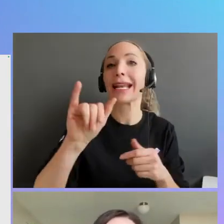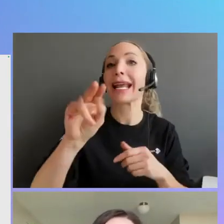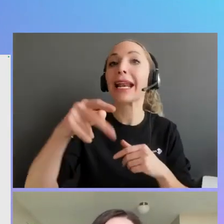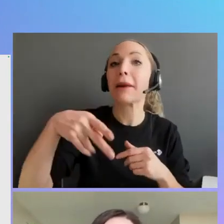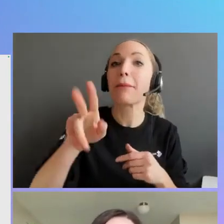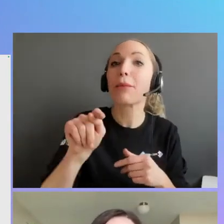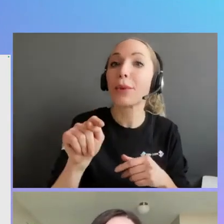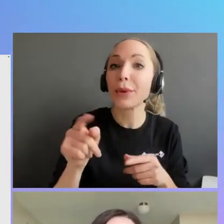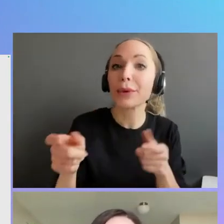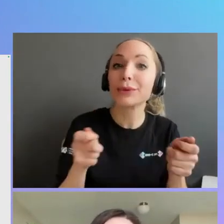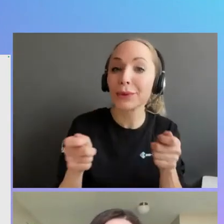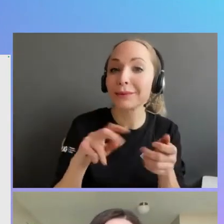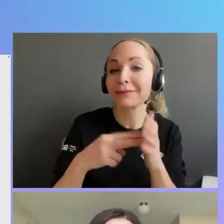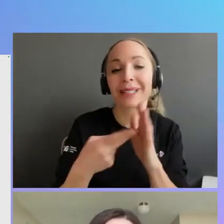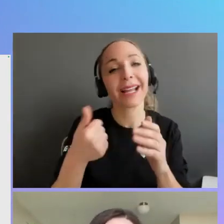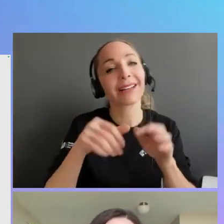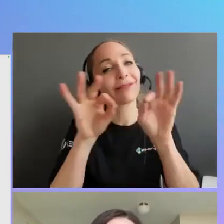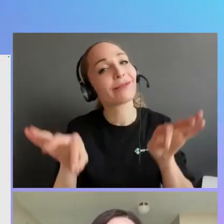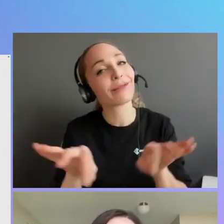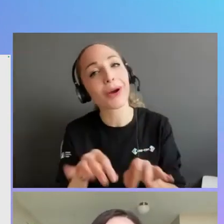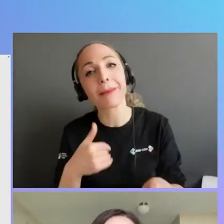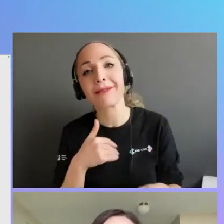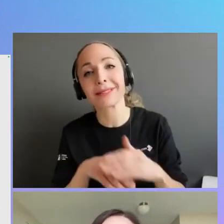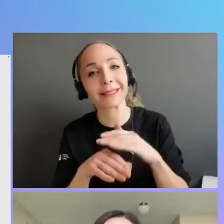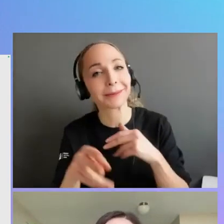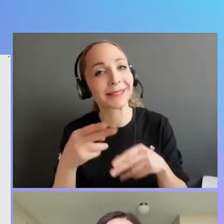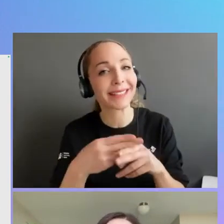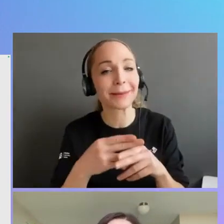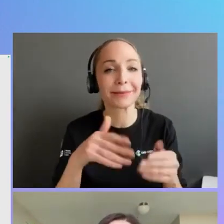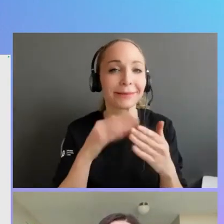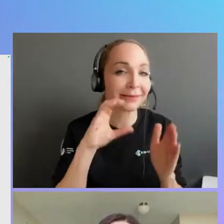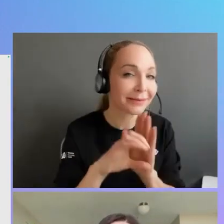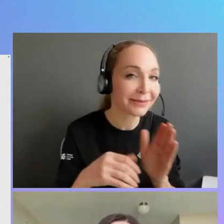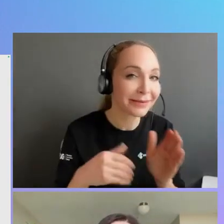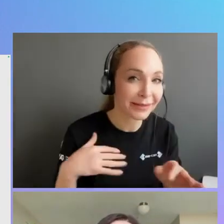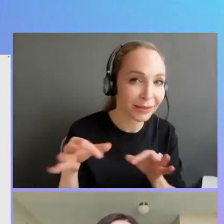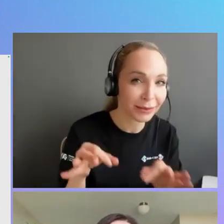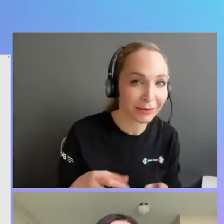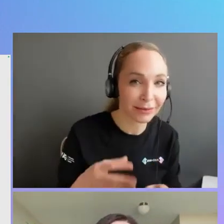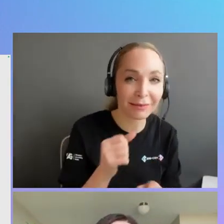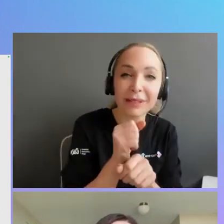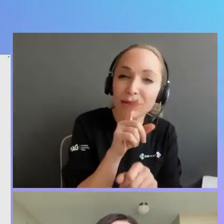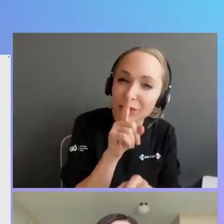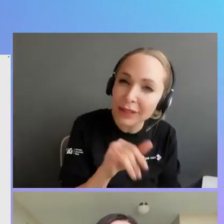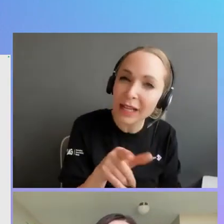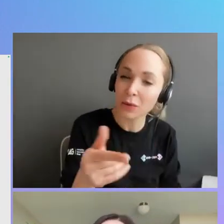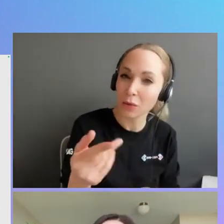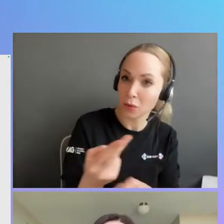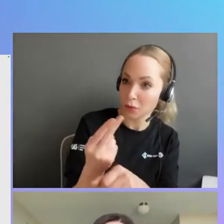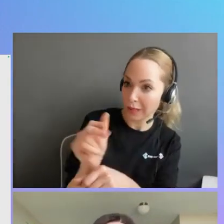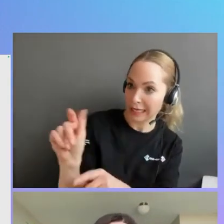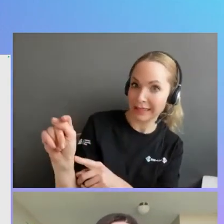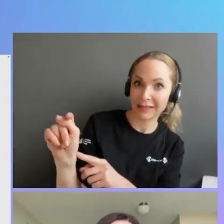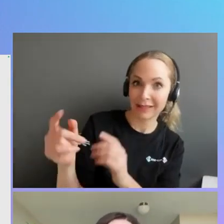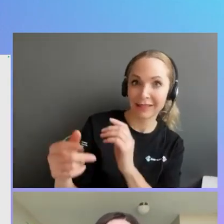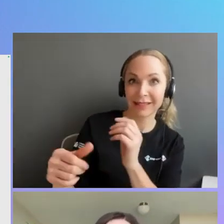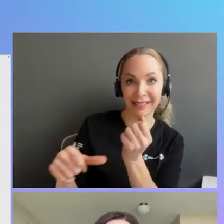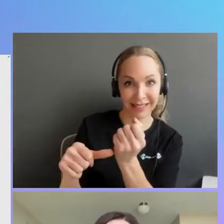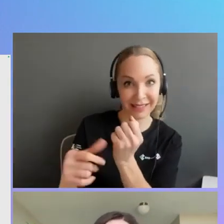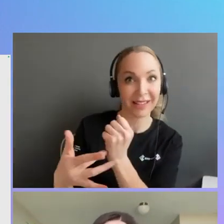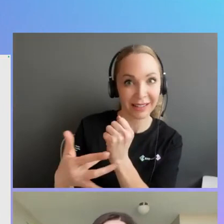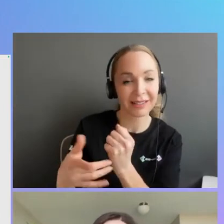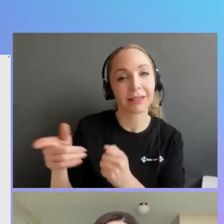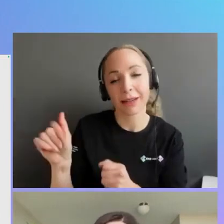accessible name, images have descriptions, and really ensuring that if you're using assistive technology, it can get to all the